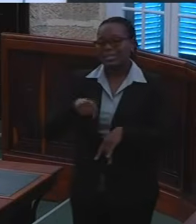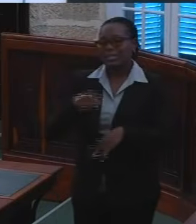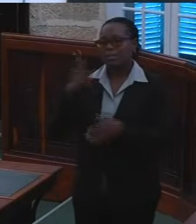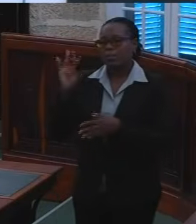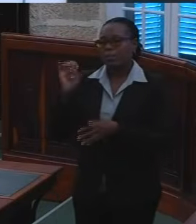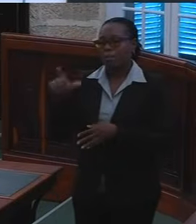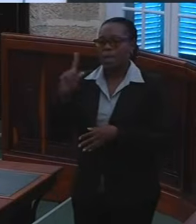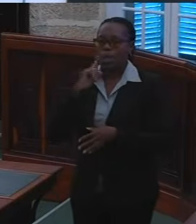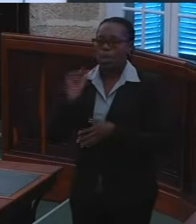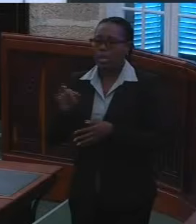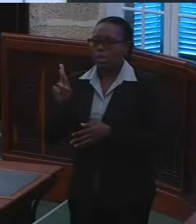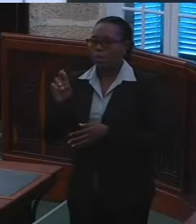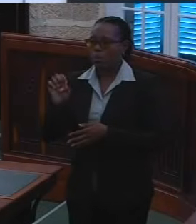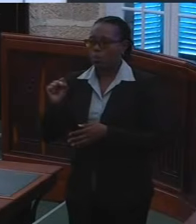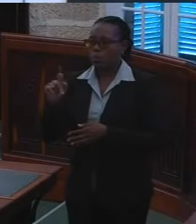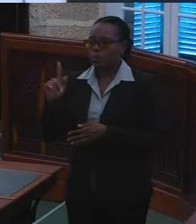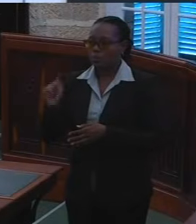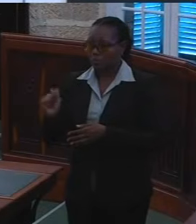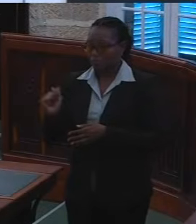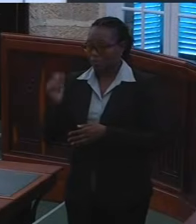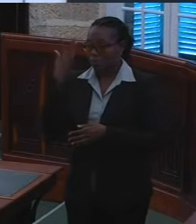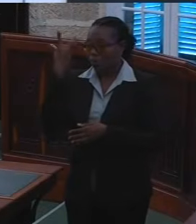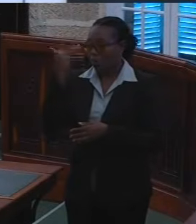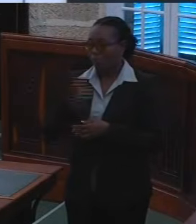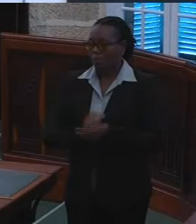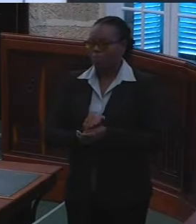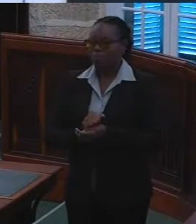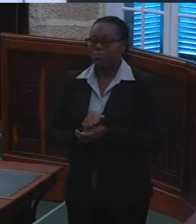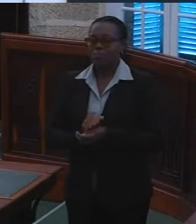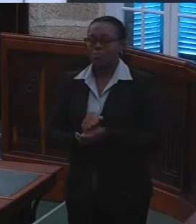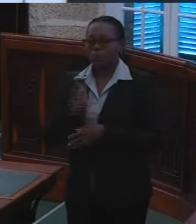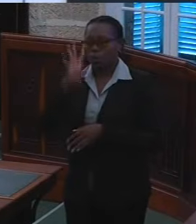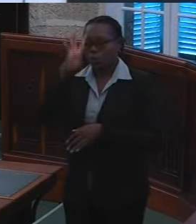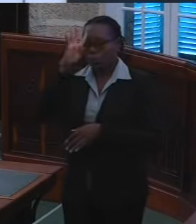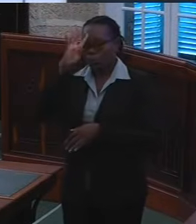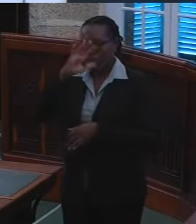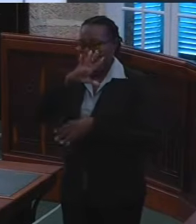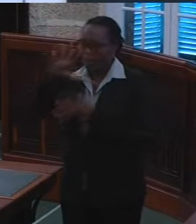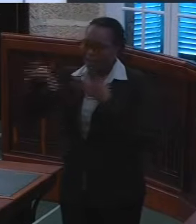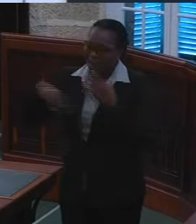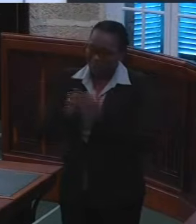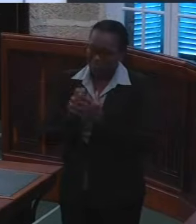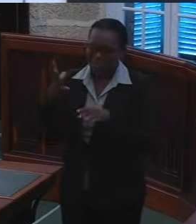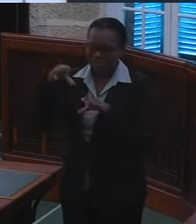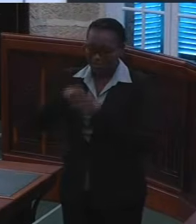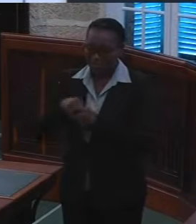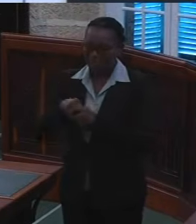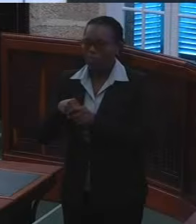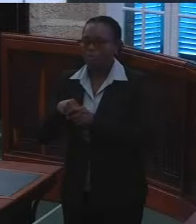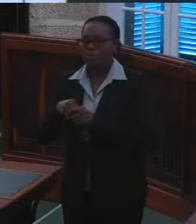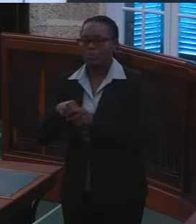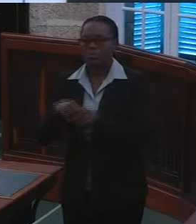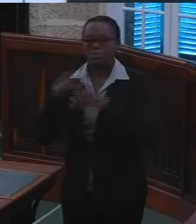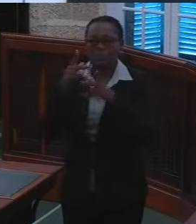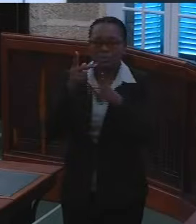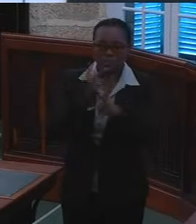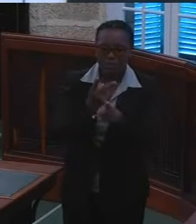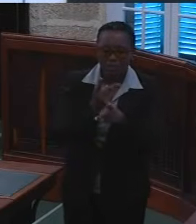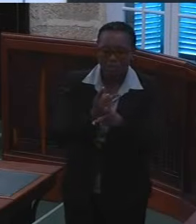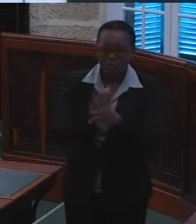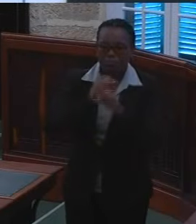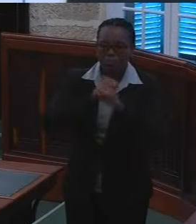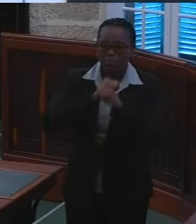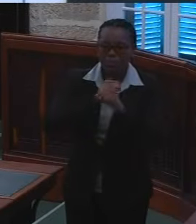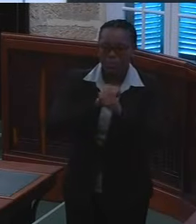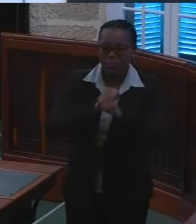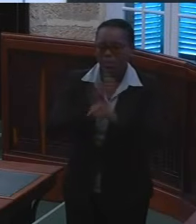It really is a reset. It creates the full framework for the care and protection of older persons, Mr. Speaker,